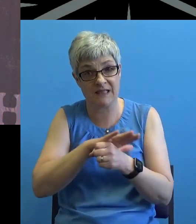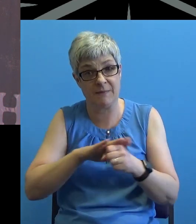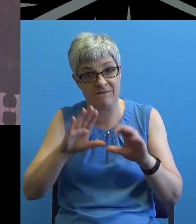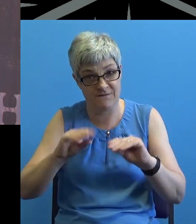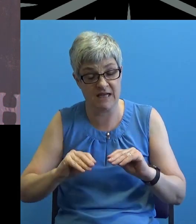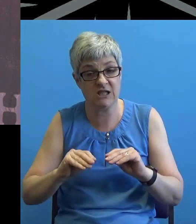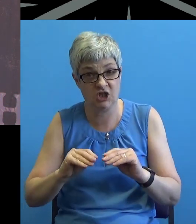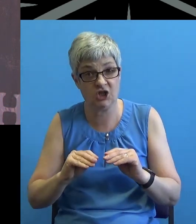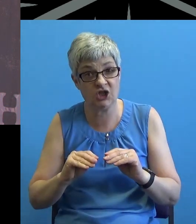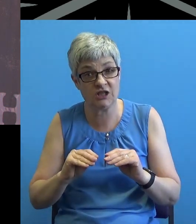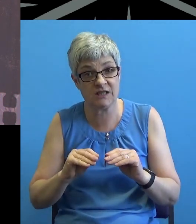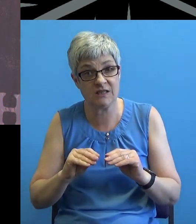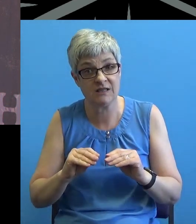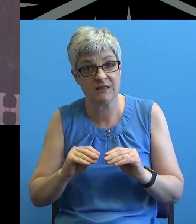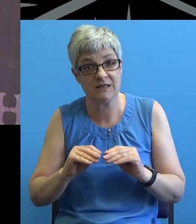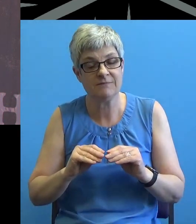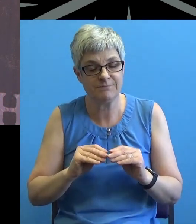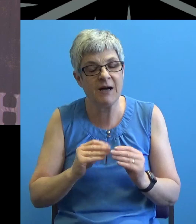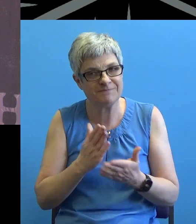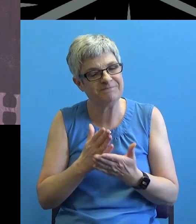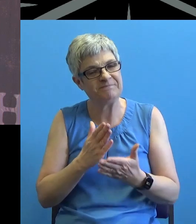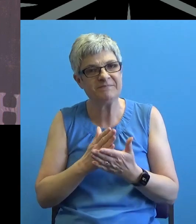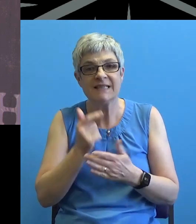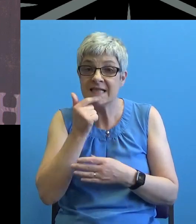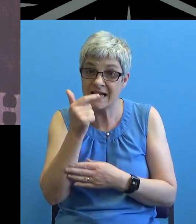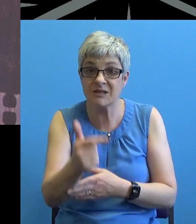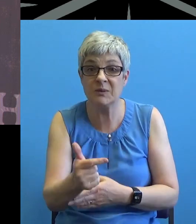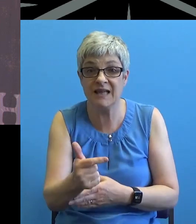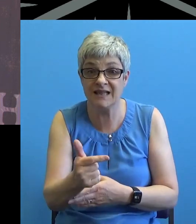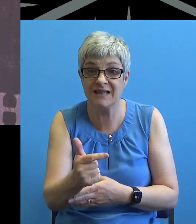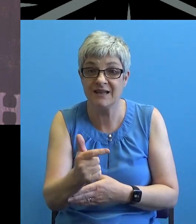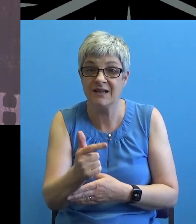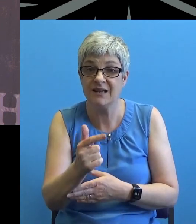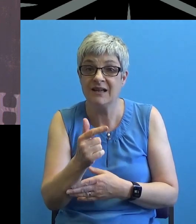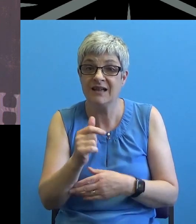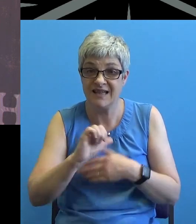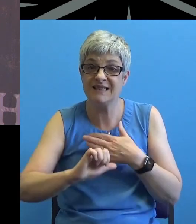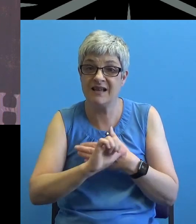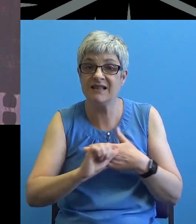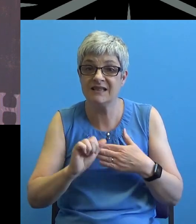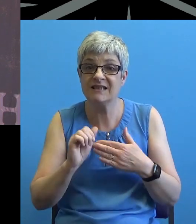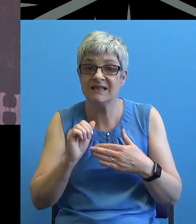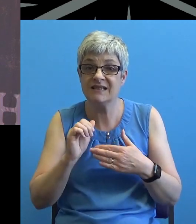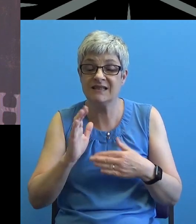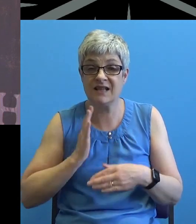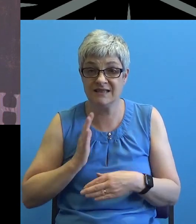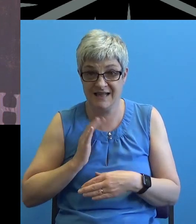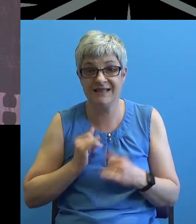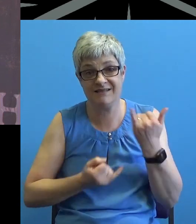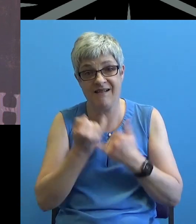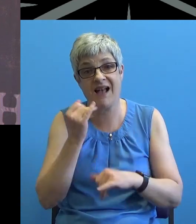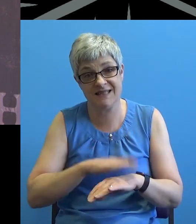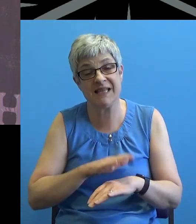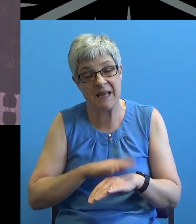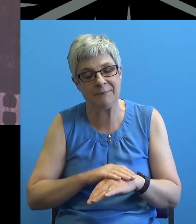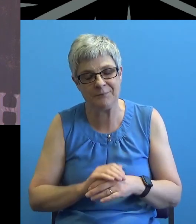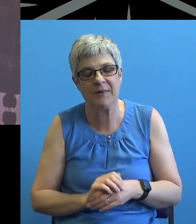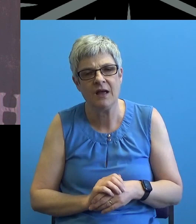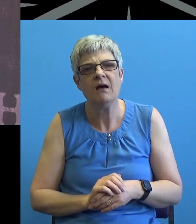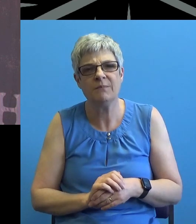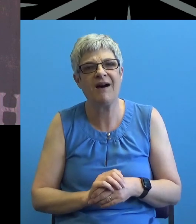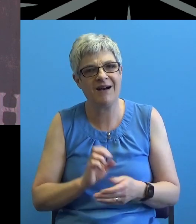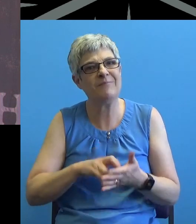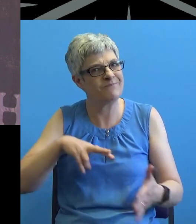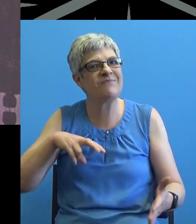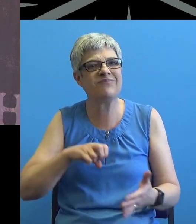to an end here, poignantly, next week on Easter Sunday. But it is a delight to be able to spend my